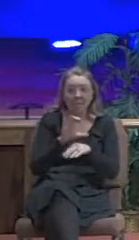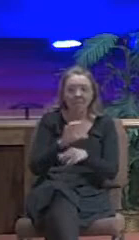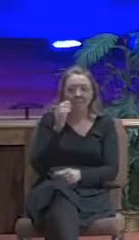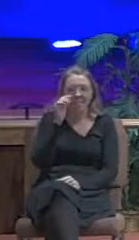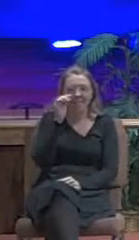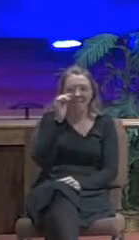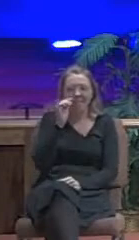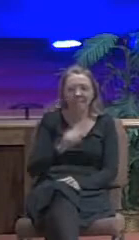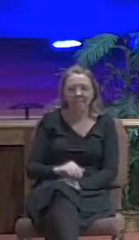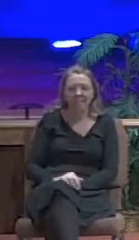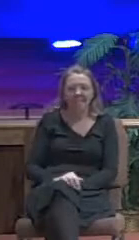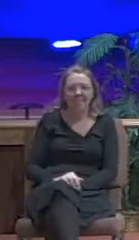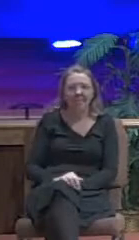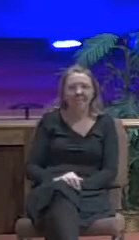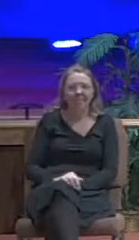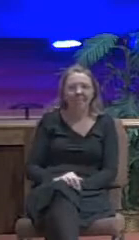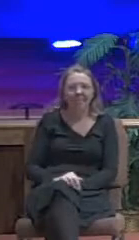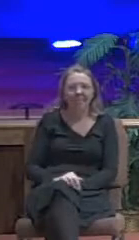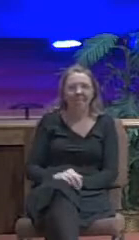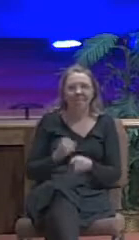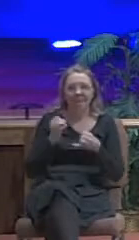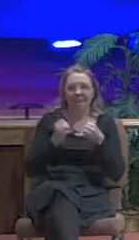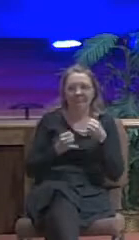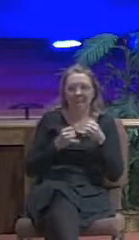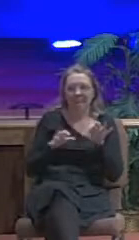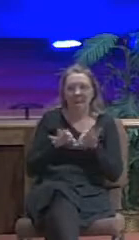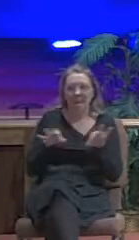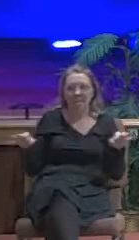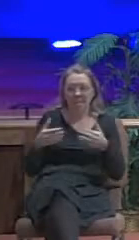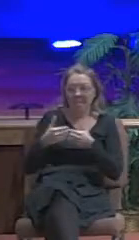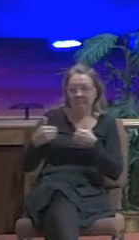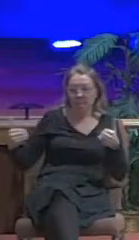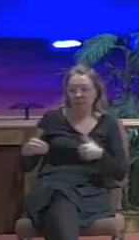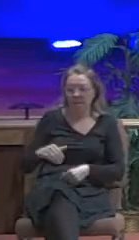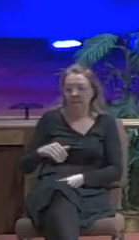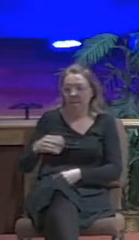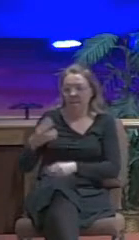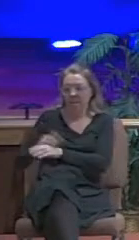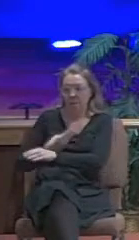That last passage, we talk about separating the sheep and the goats.